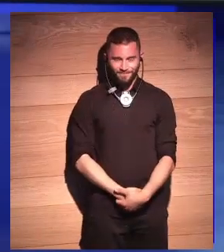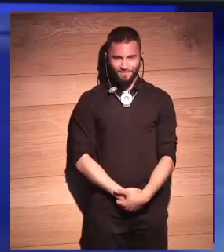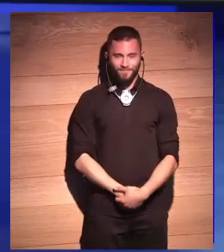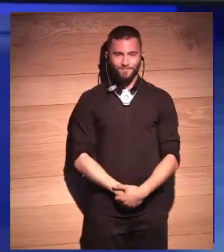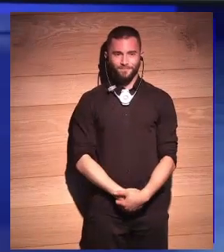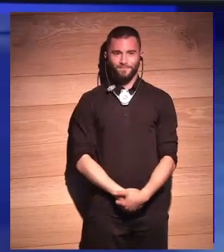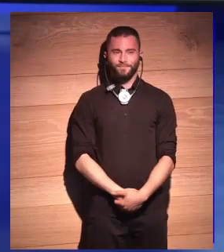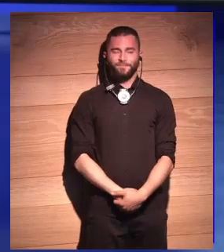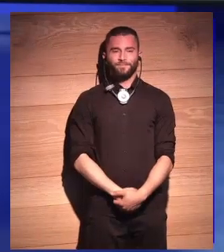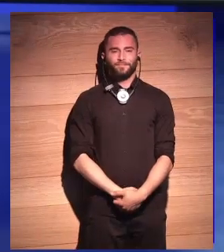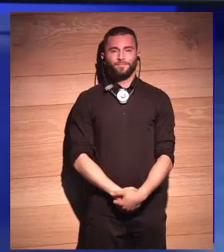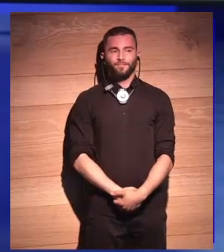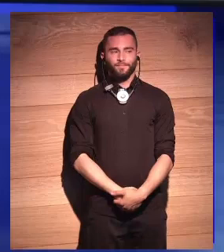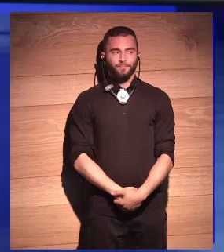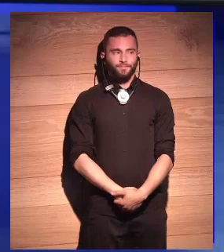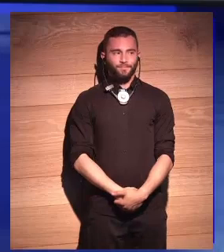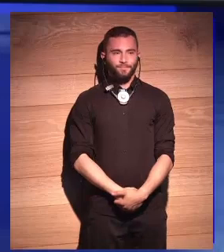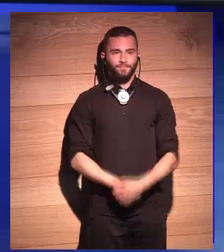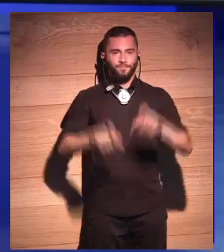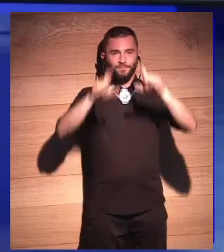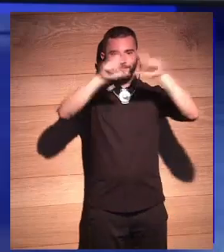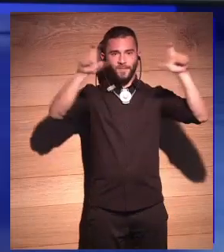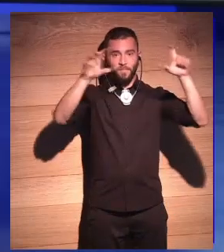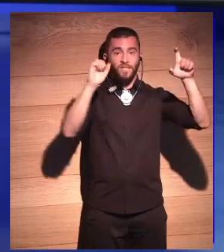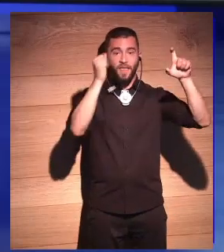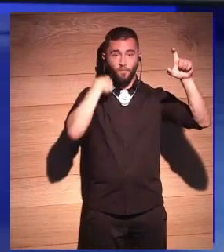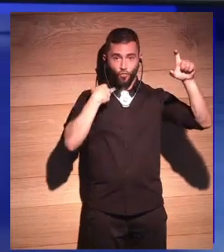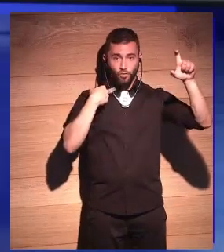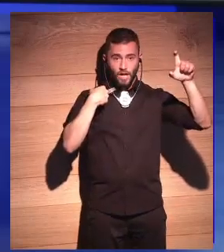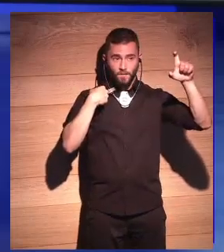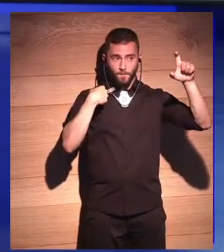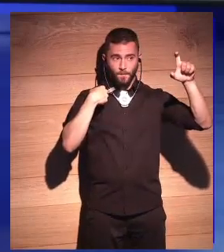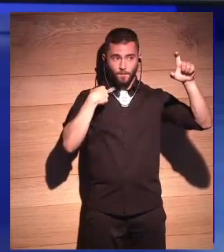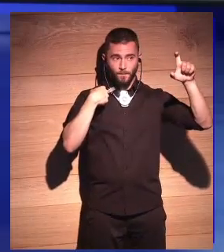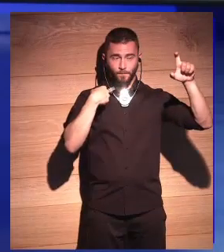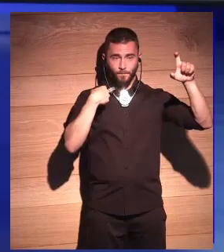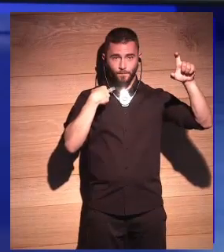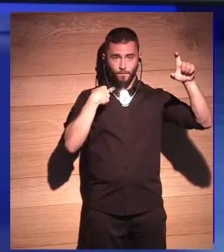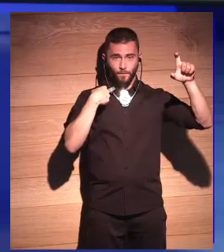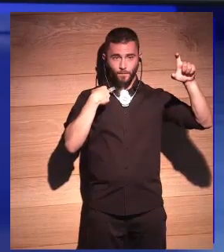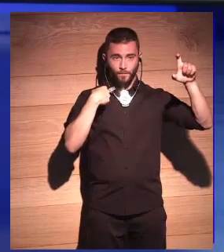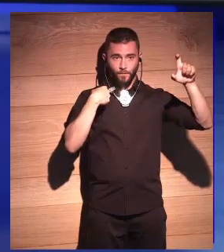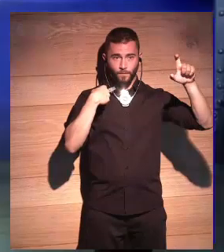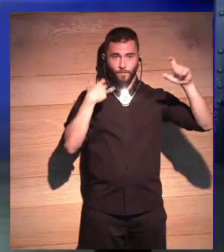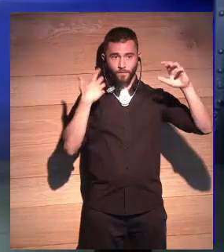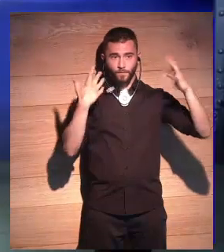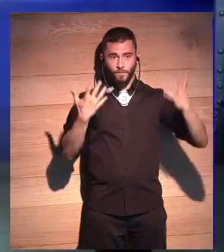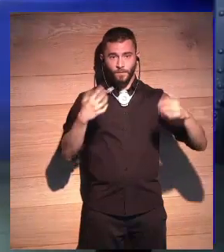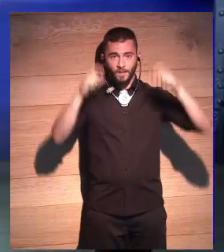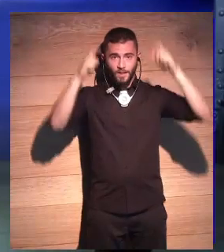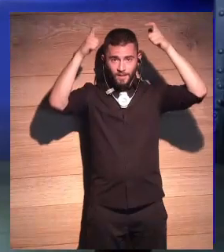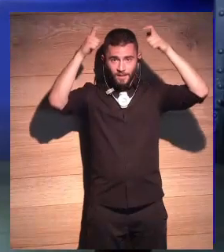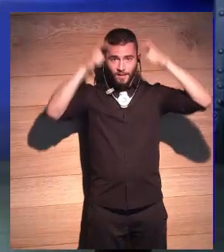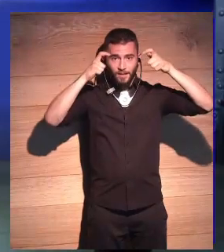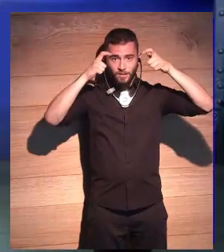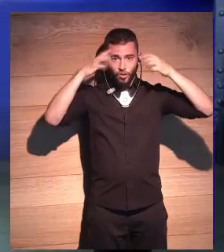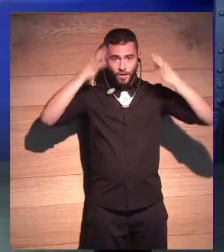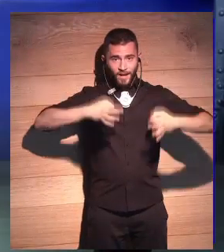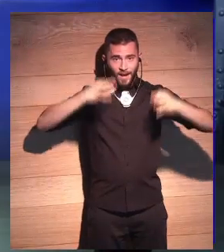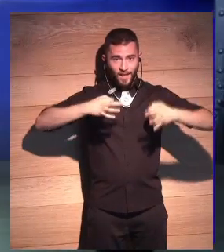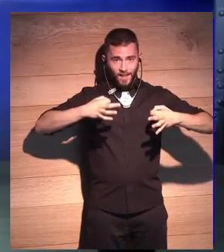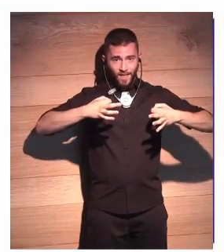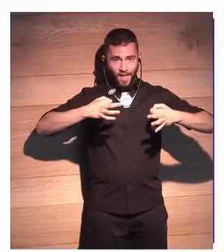Fruit company. They don't have a VR or an MR headset. They do a lot of AR. And there's